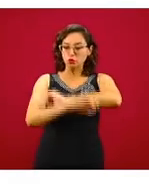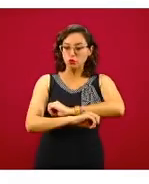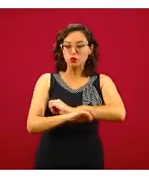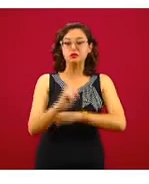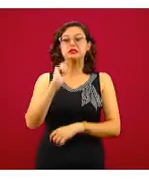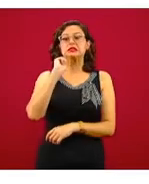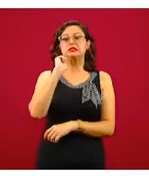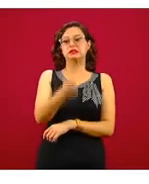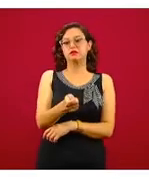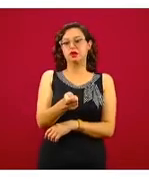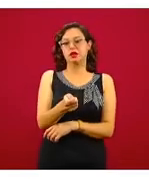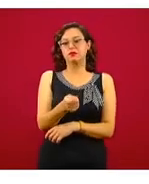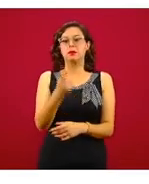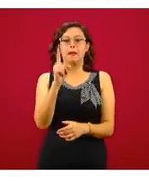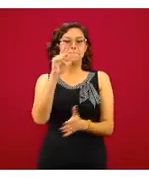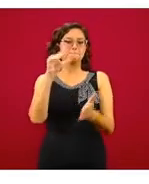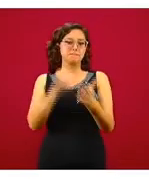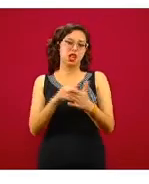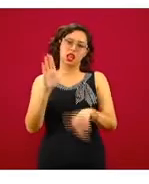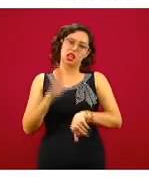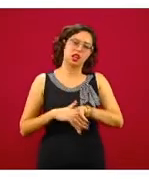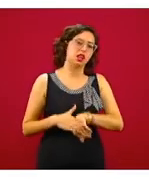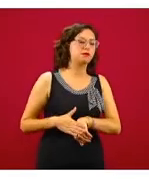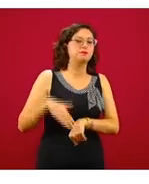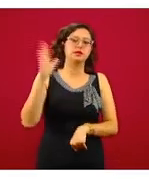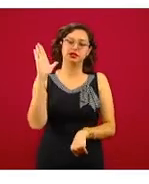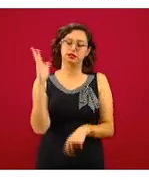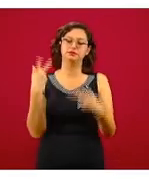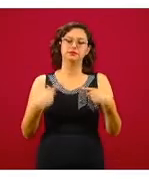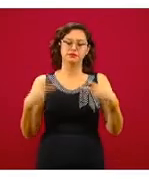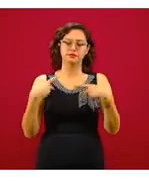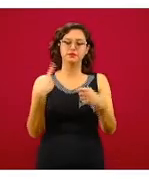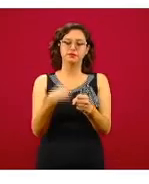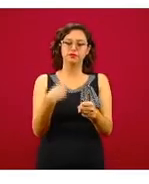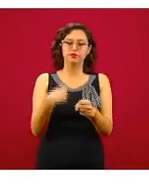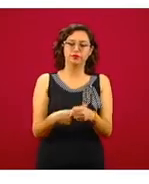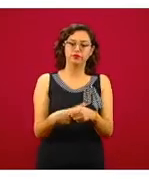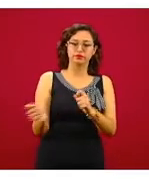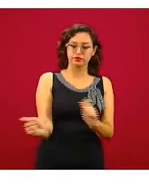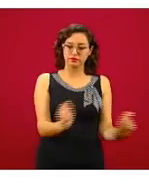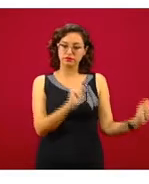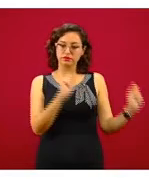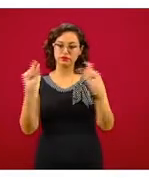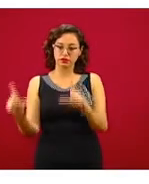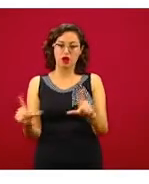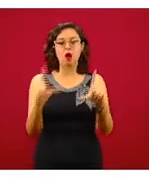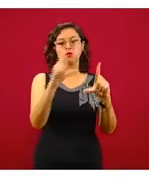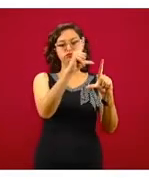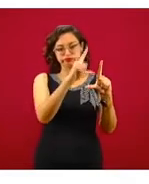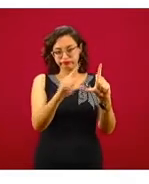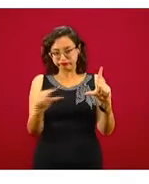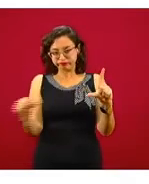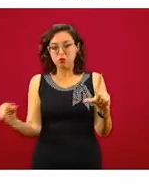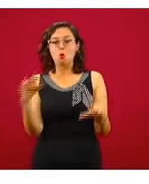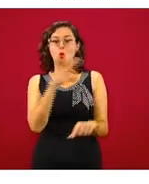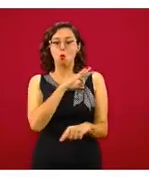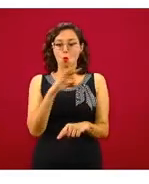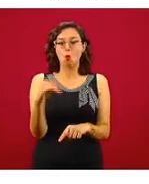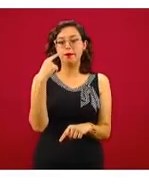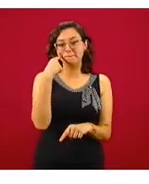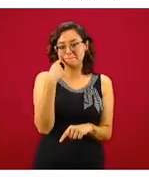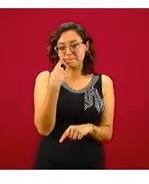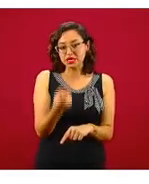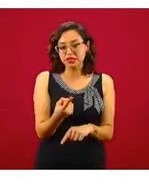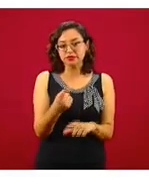now ya por encima de los 1,000 represented casos. in Si lo some vemos shade en la of siguiente diapositiva, orange or precisamente even aquí dark podemos ver red, en